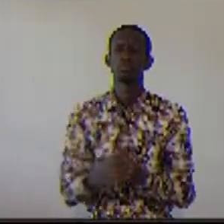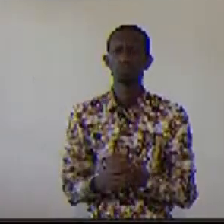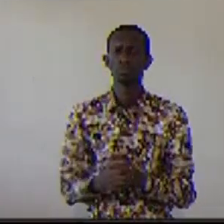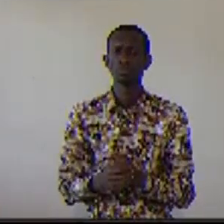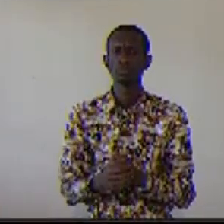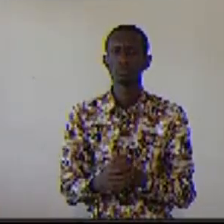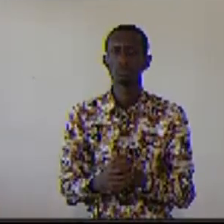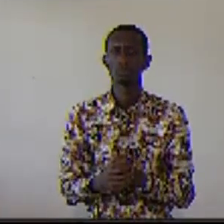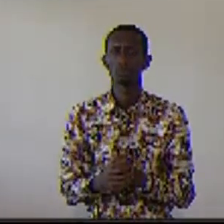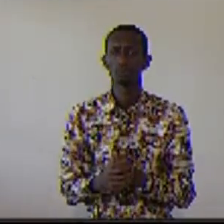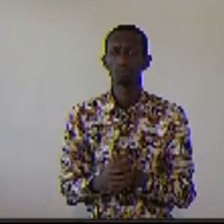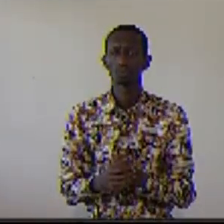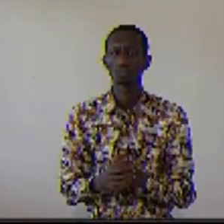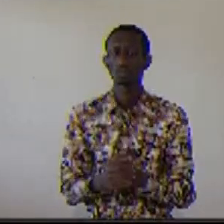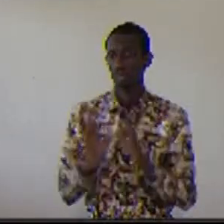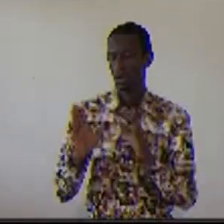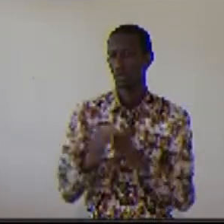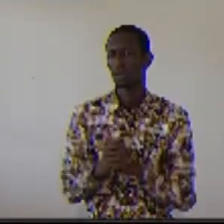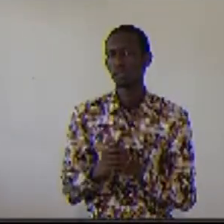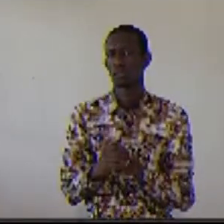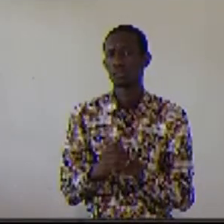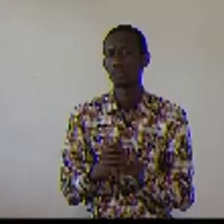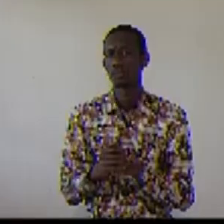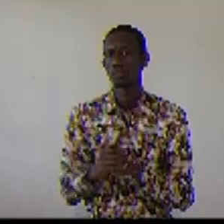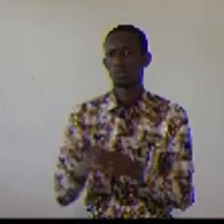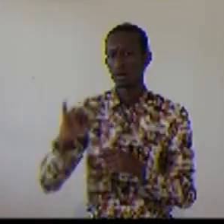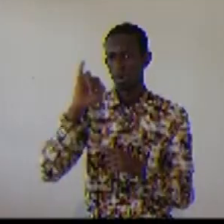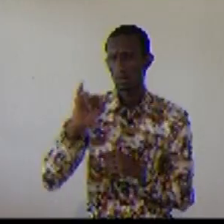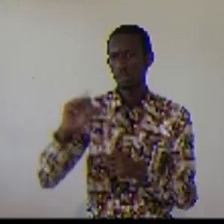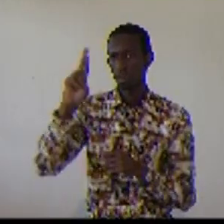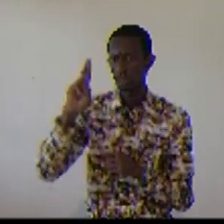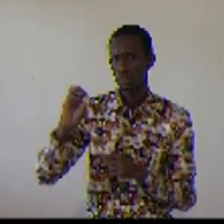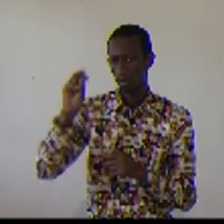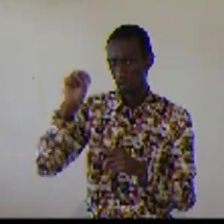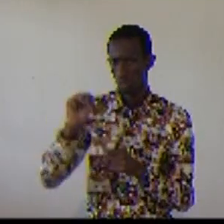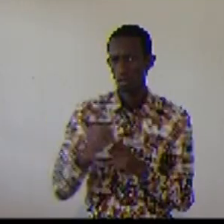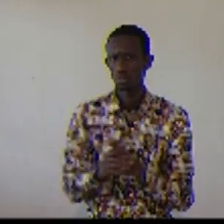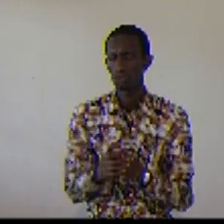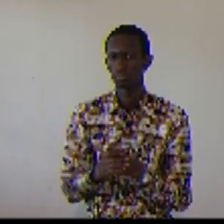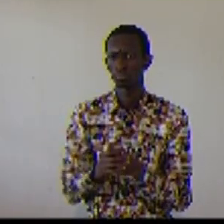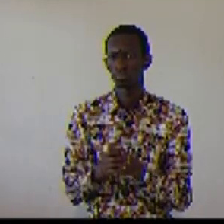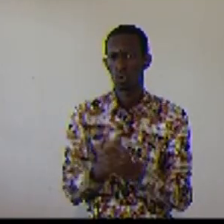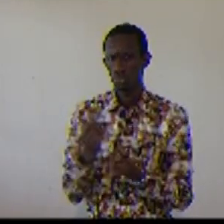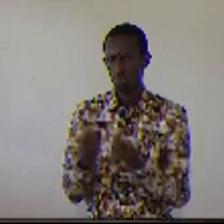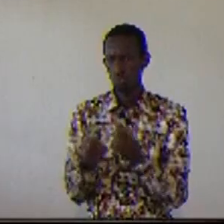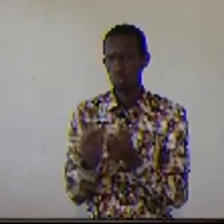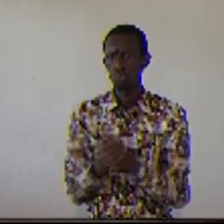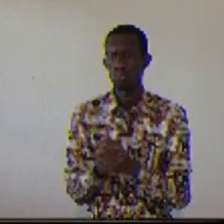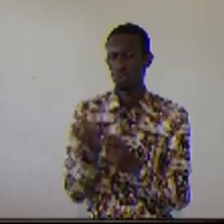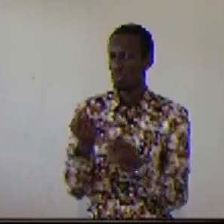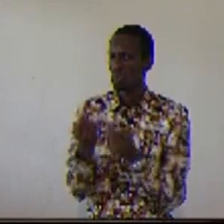some days, both will rust. Iron filings are powdered up, small